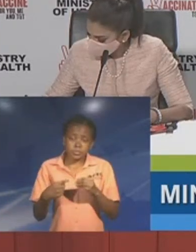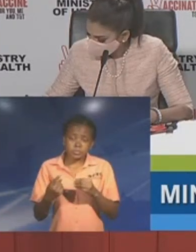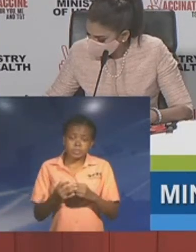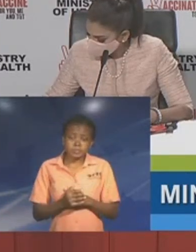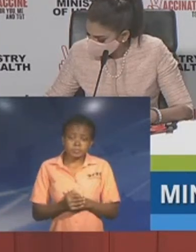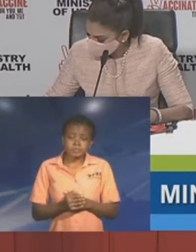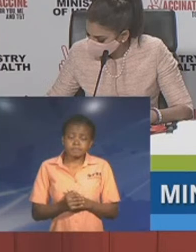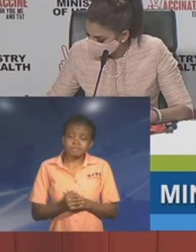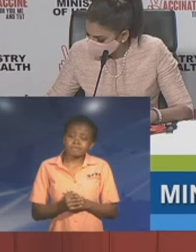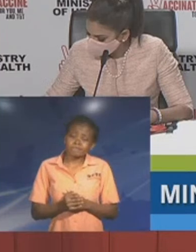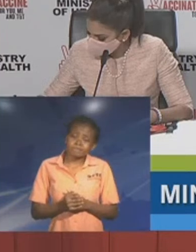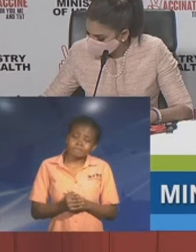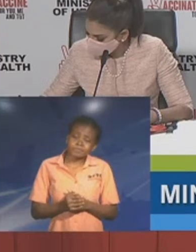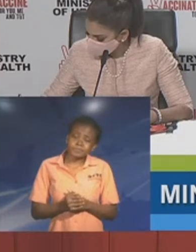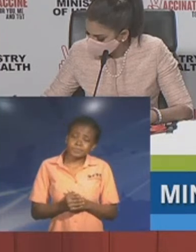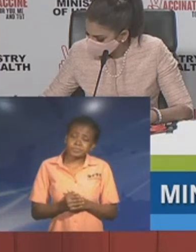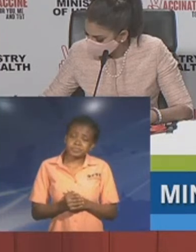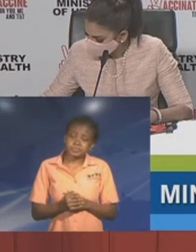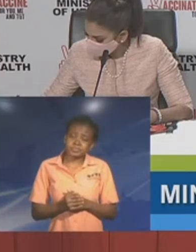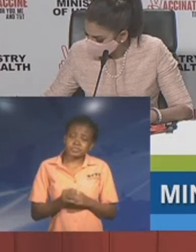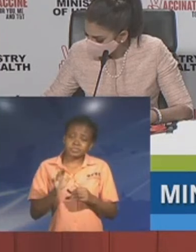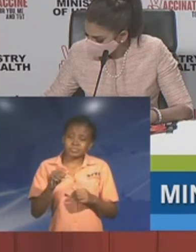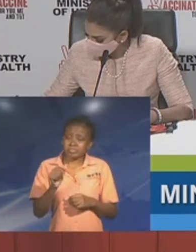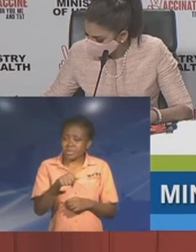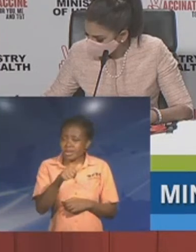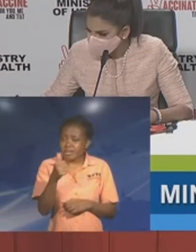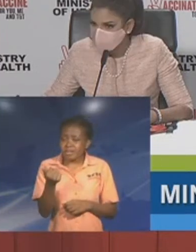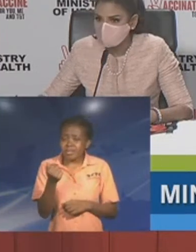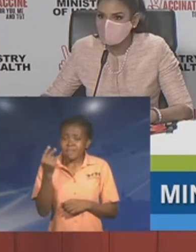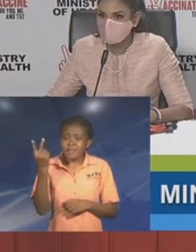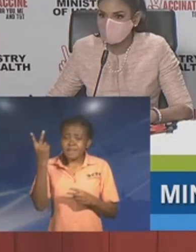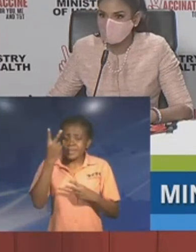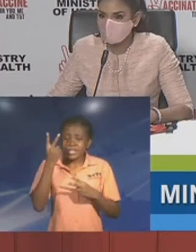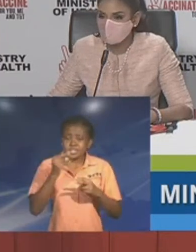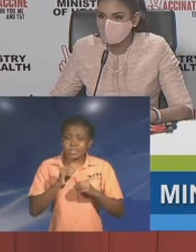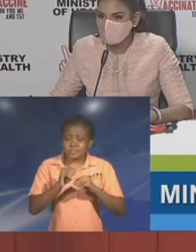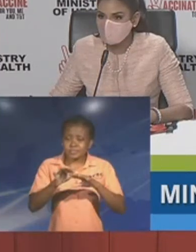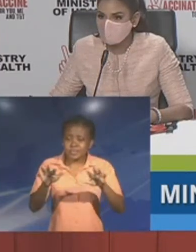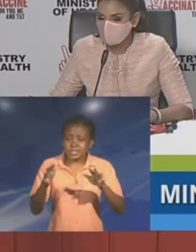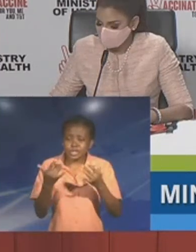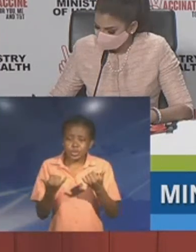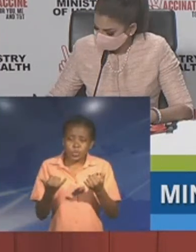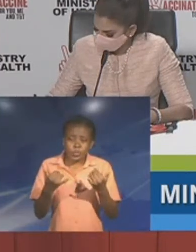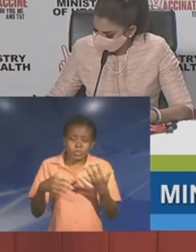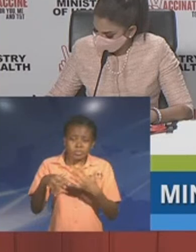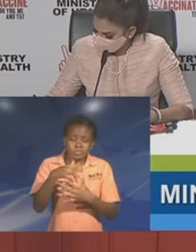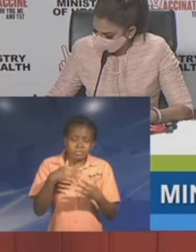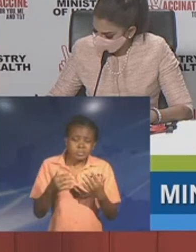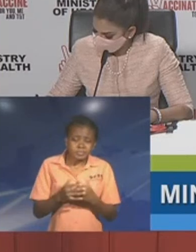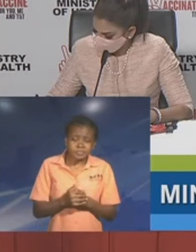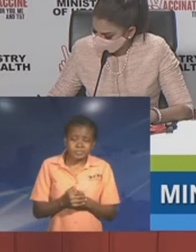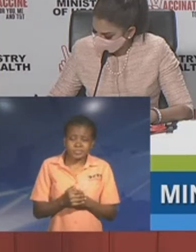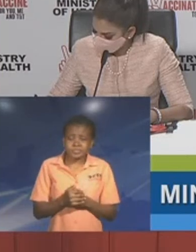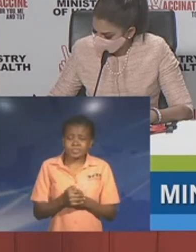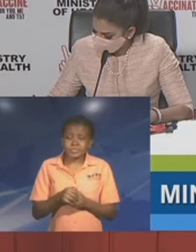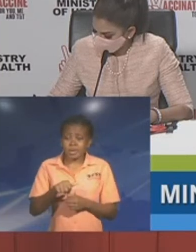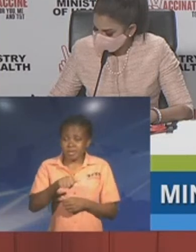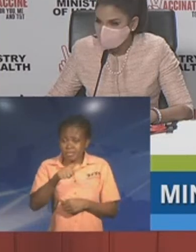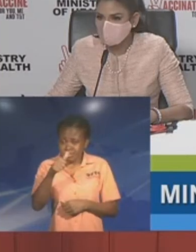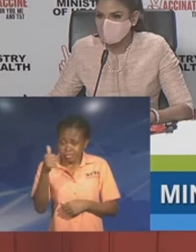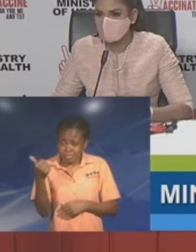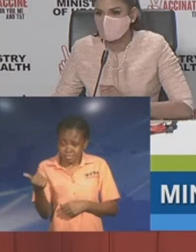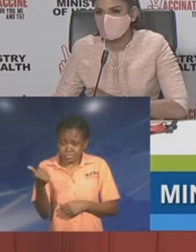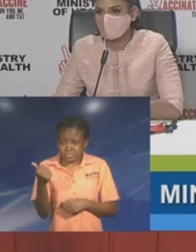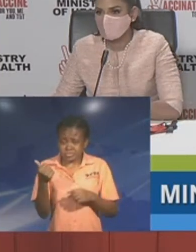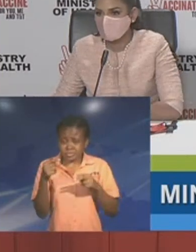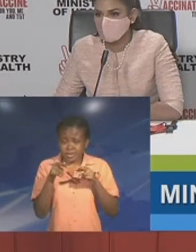on other viruses within the population. How prevalent are these other viruses that we're seeing? Meaning, and what I'm